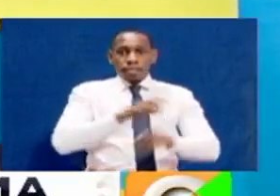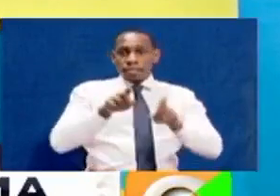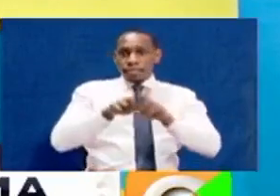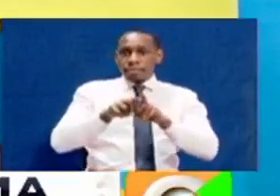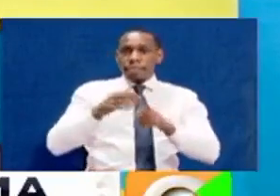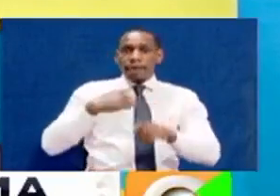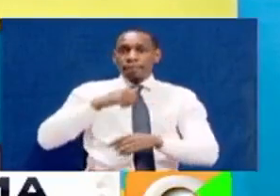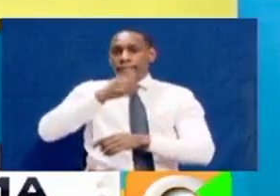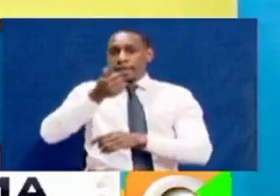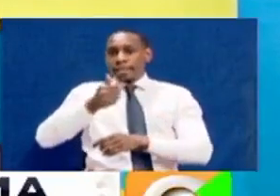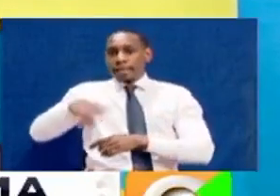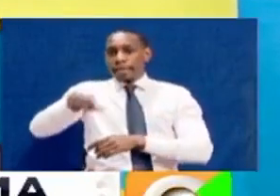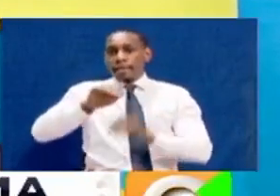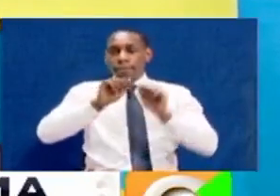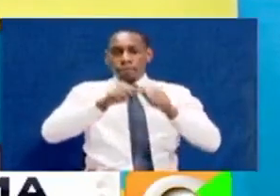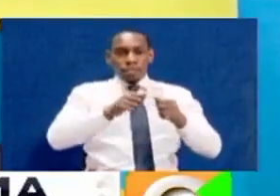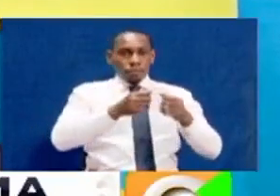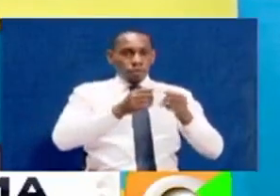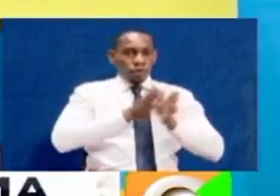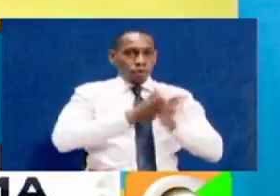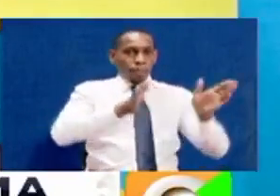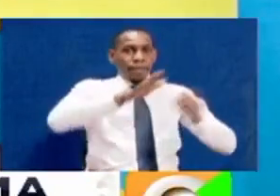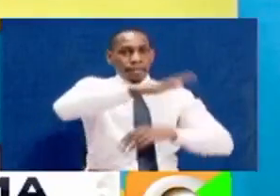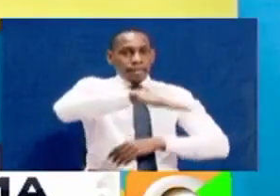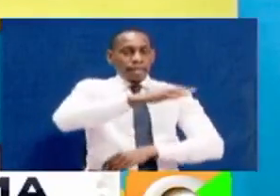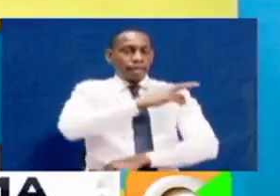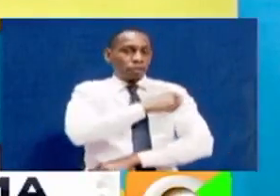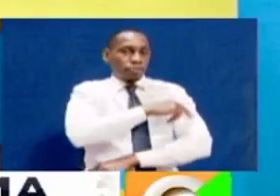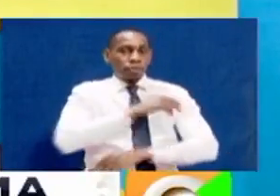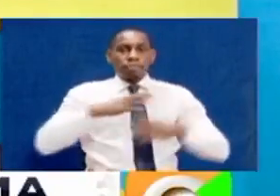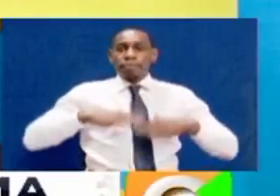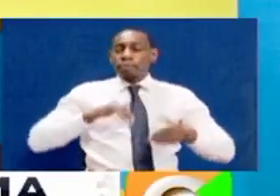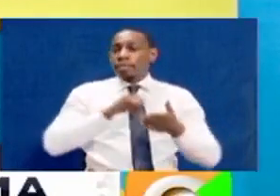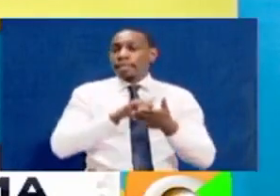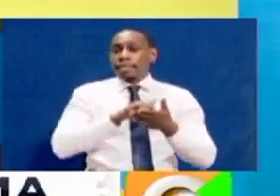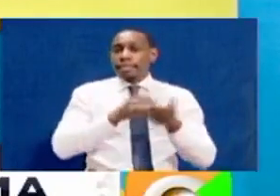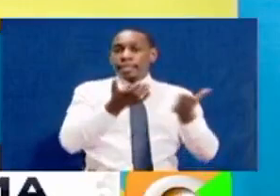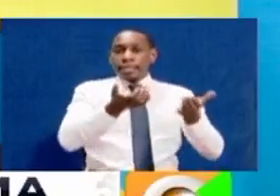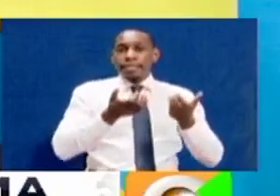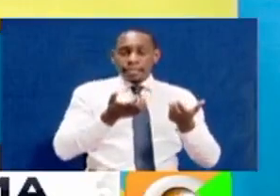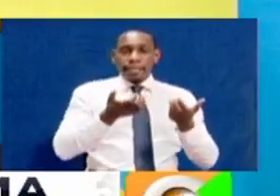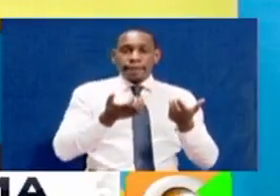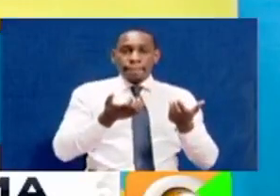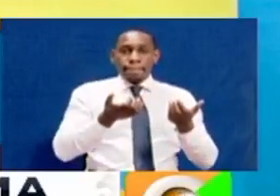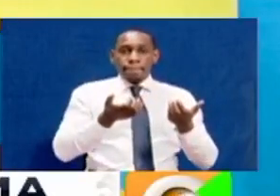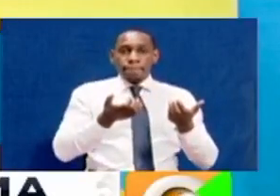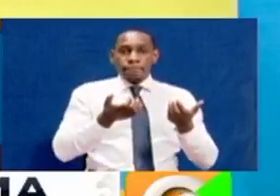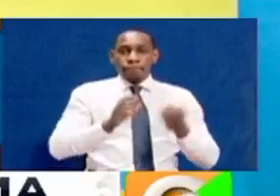of alternatives that will then free up those facilities for those who need those